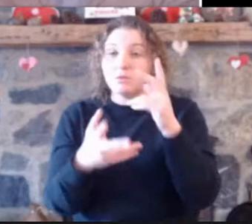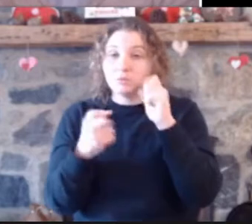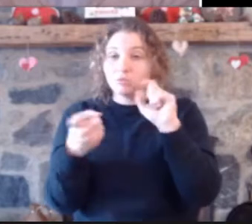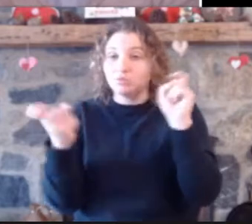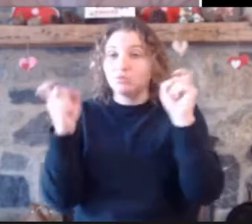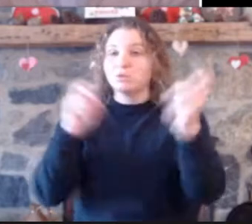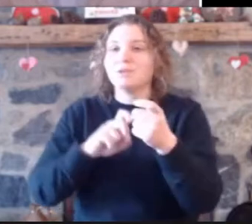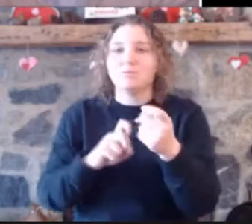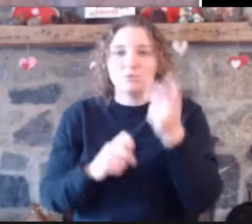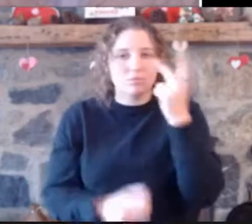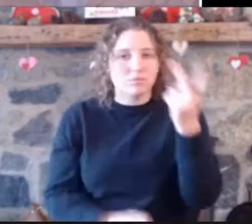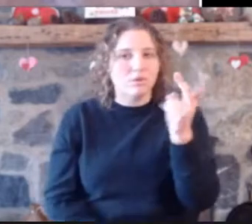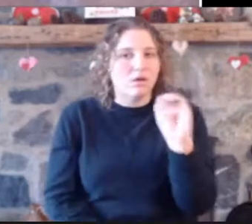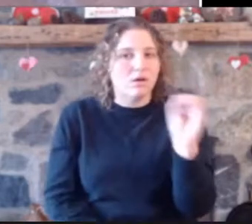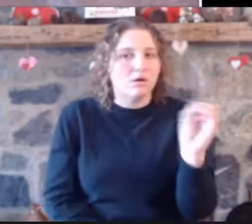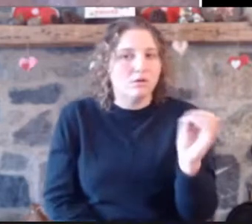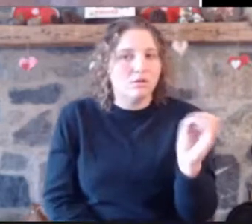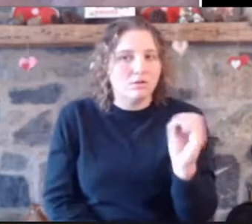we don't find them.